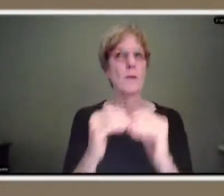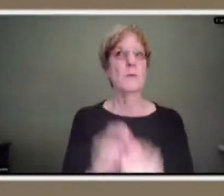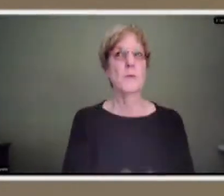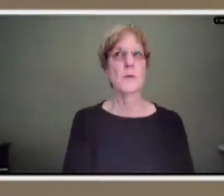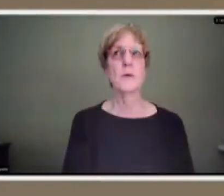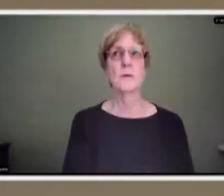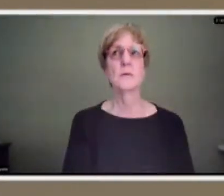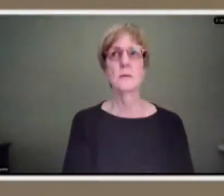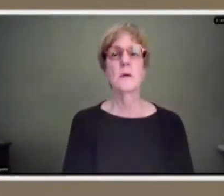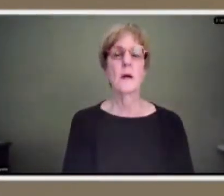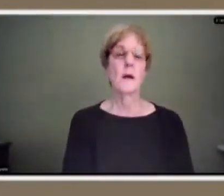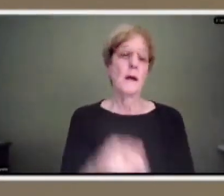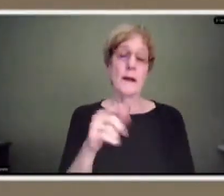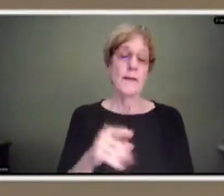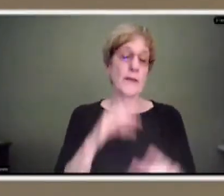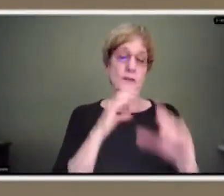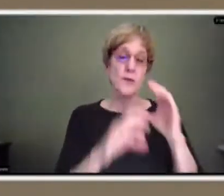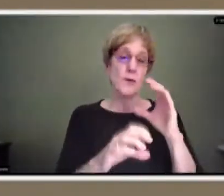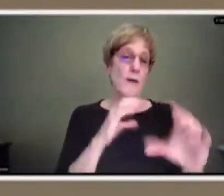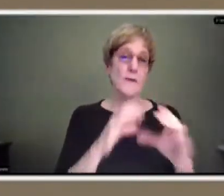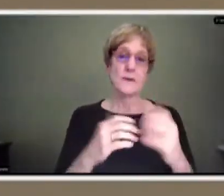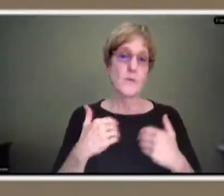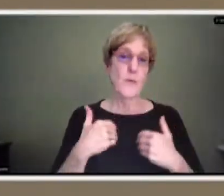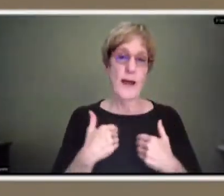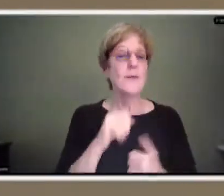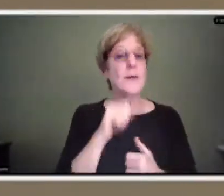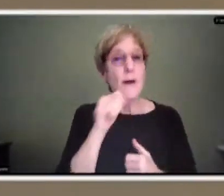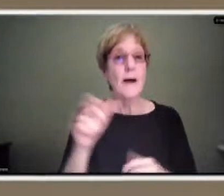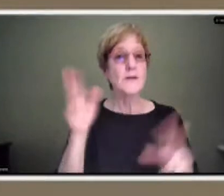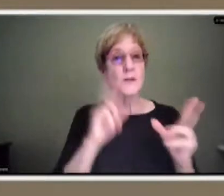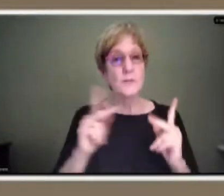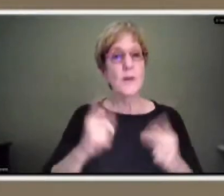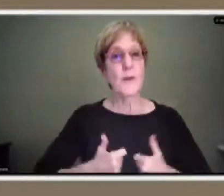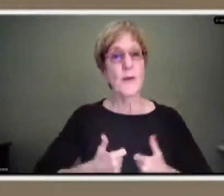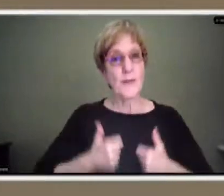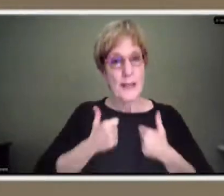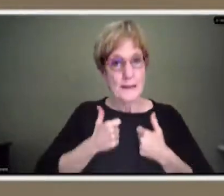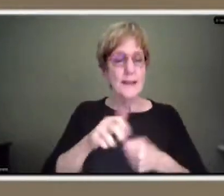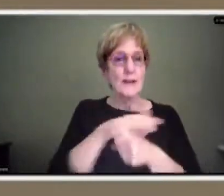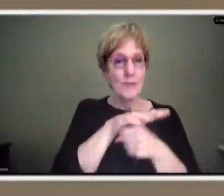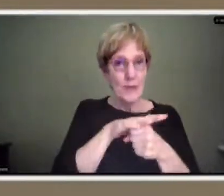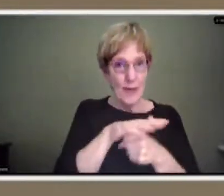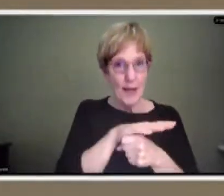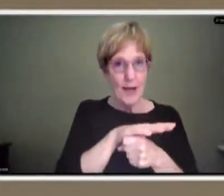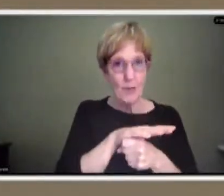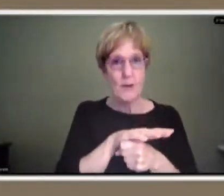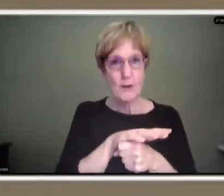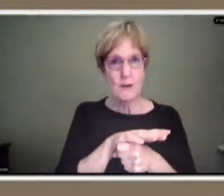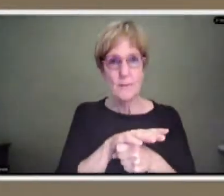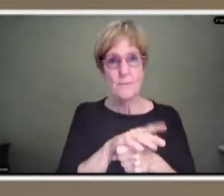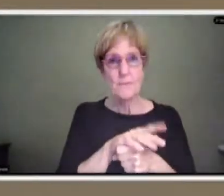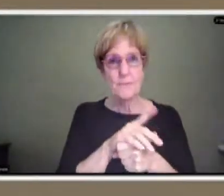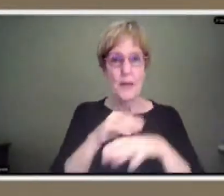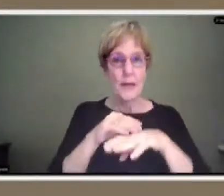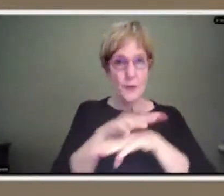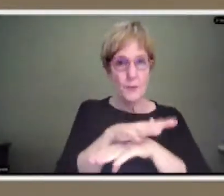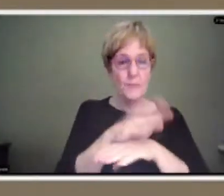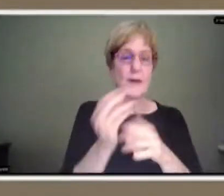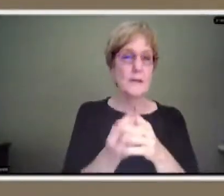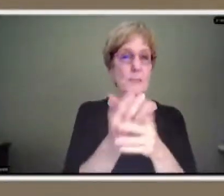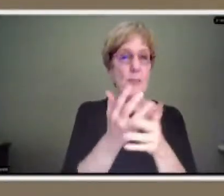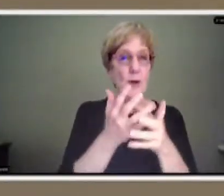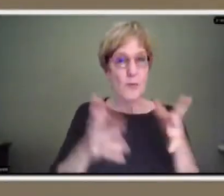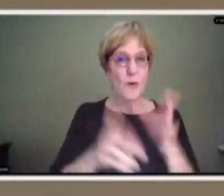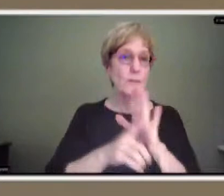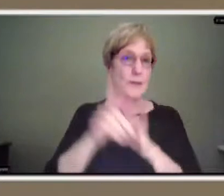again, these are the conversations that we're having. It's not just the people that live in areas that are affected by growth and development. It's people